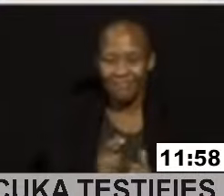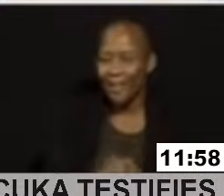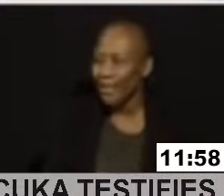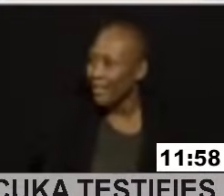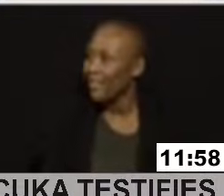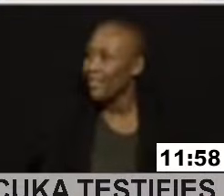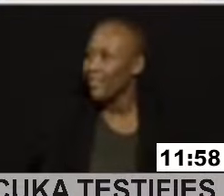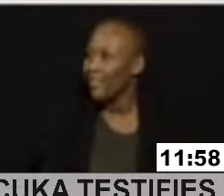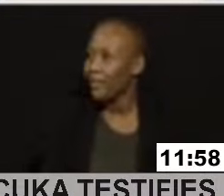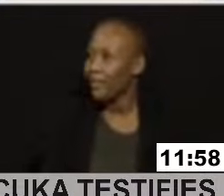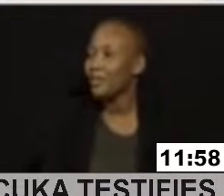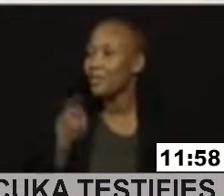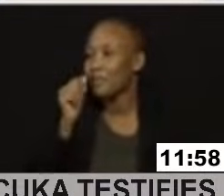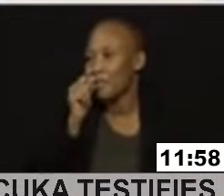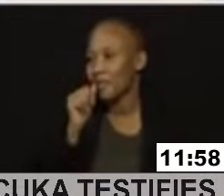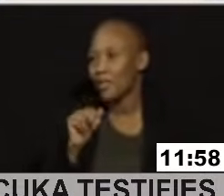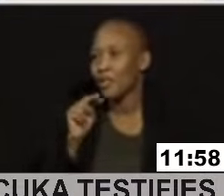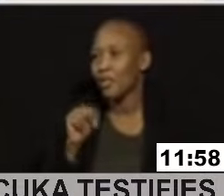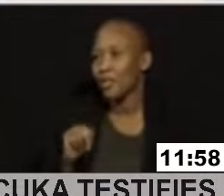Mr. Ngcuka,